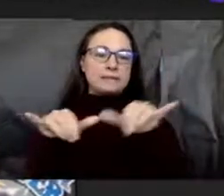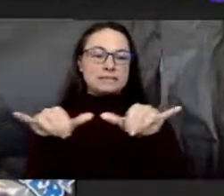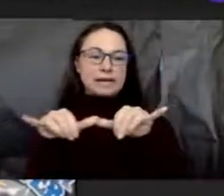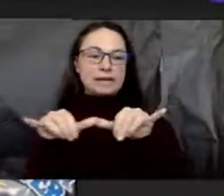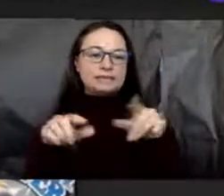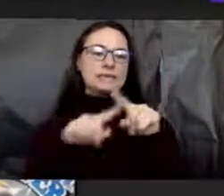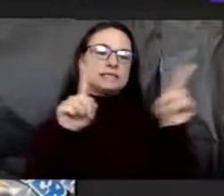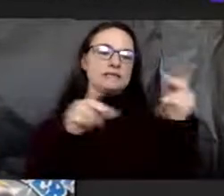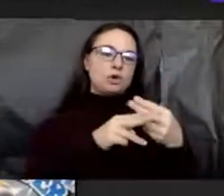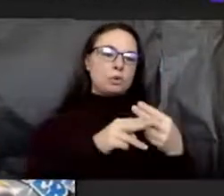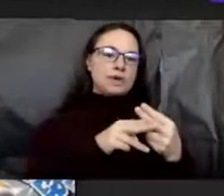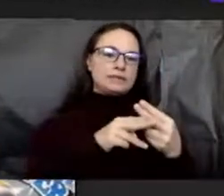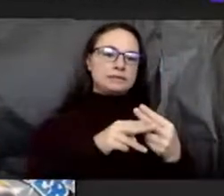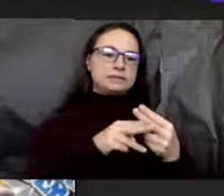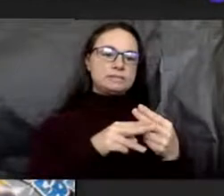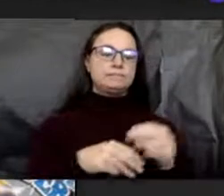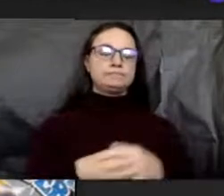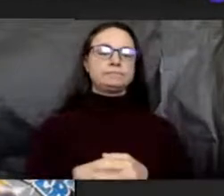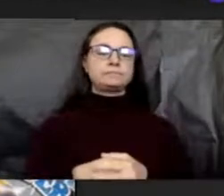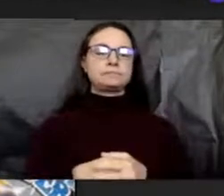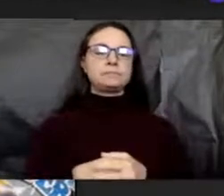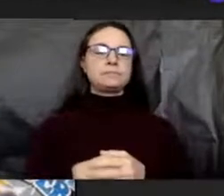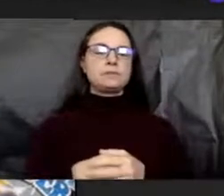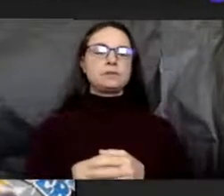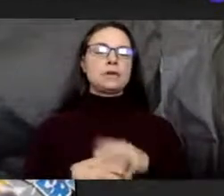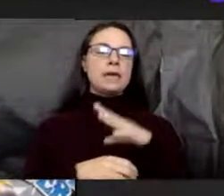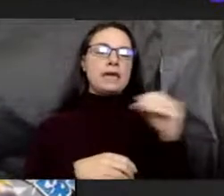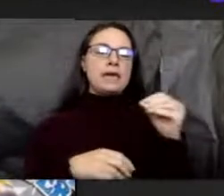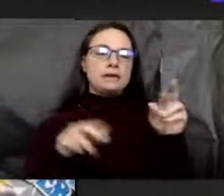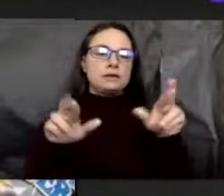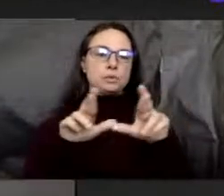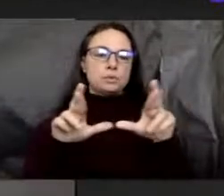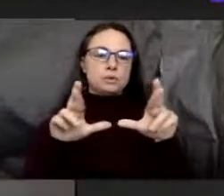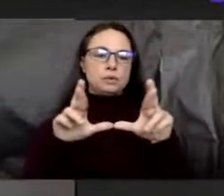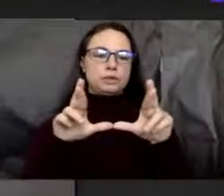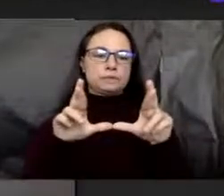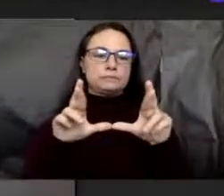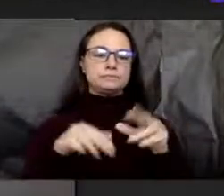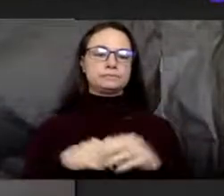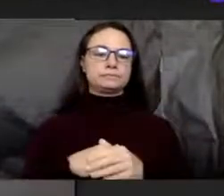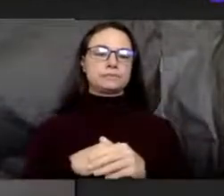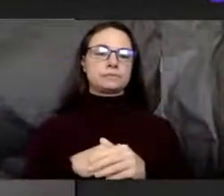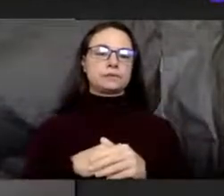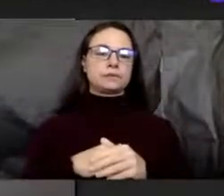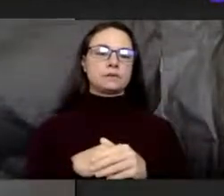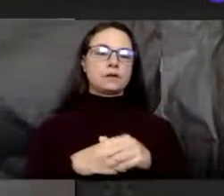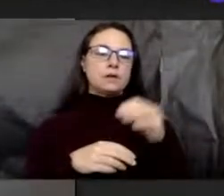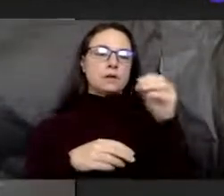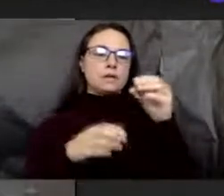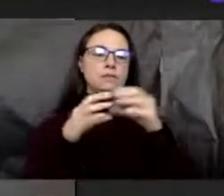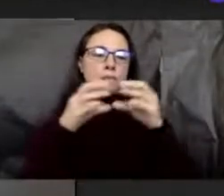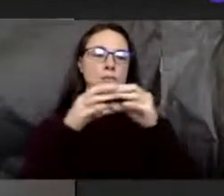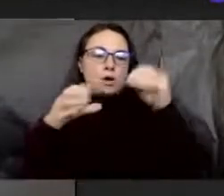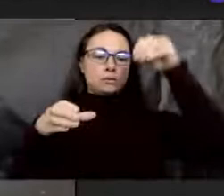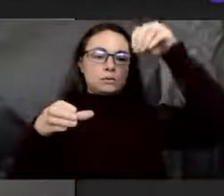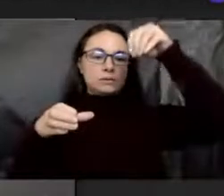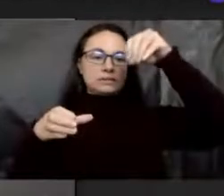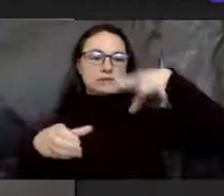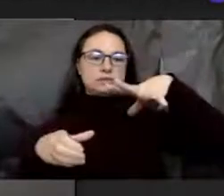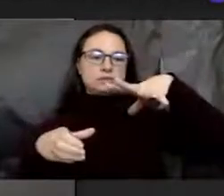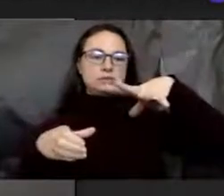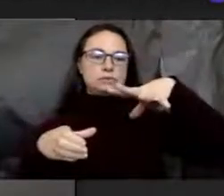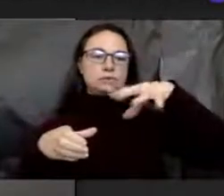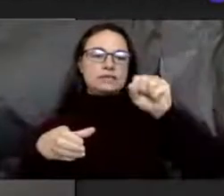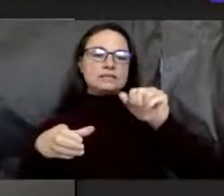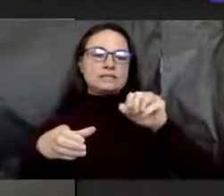weights. And you'll also need a ruler. We'll be dropping the ball into the sand to see how large the